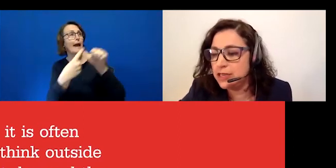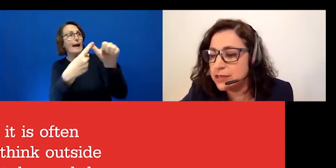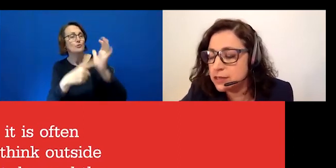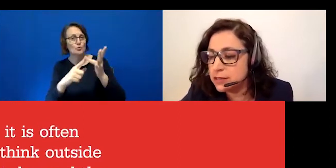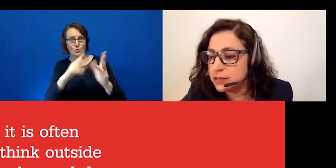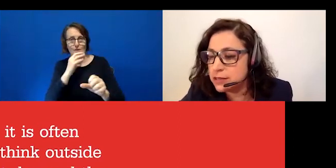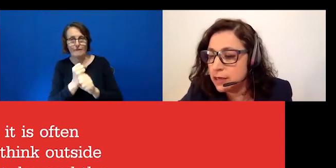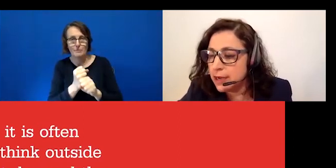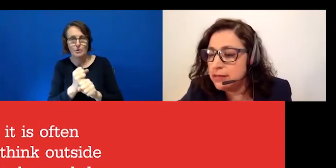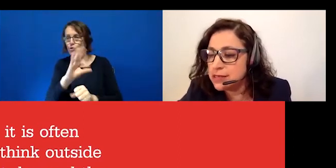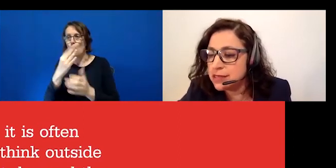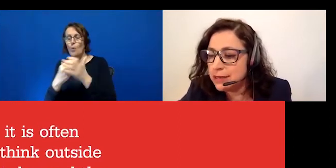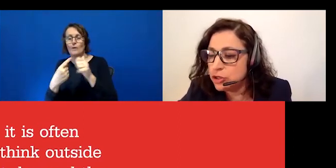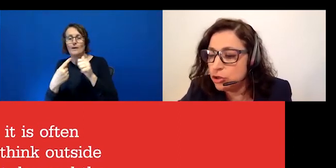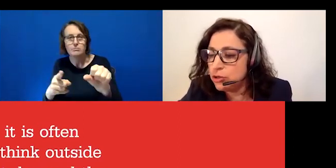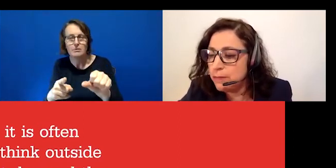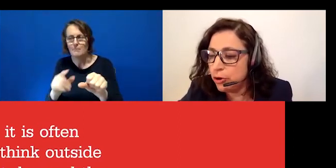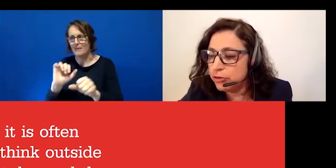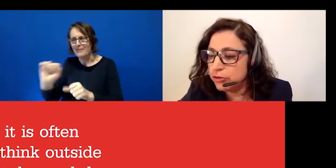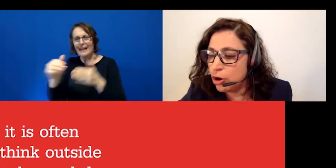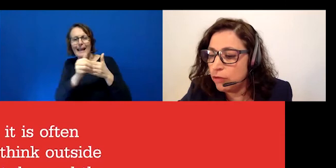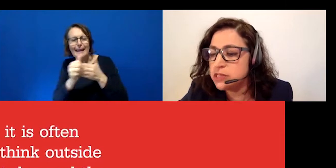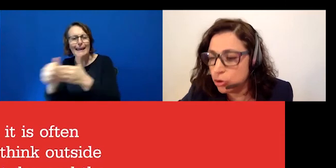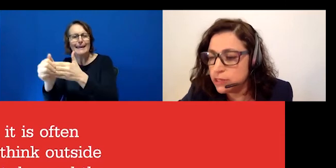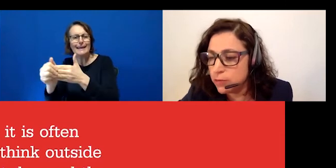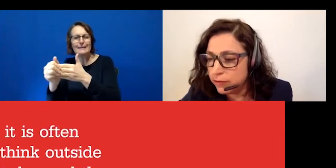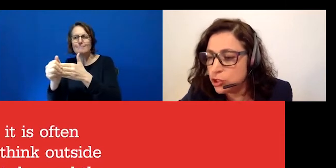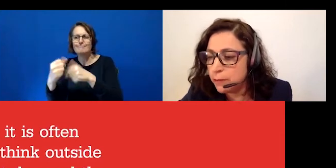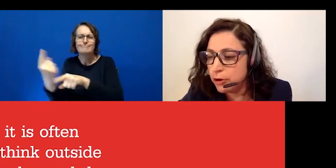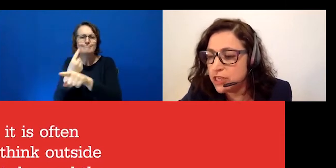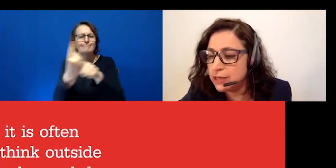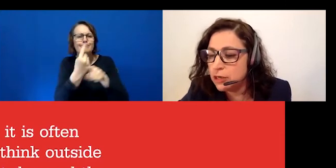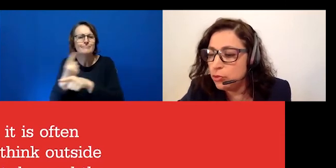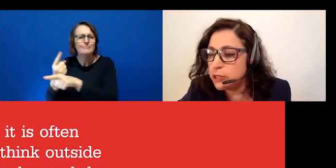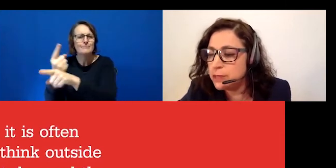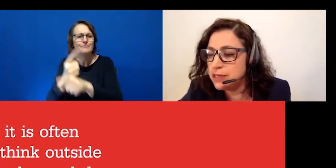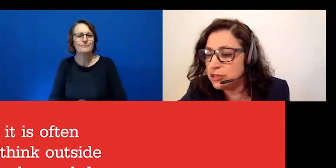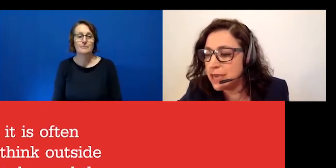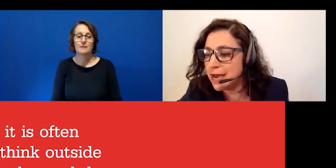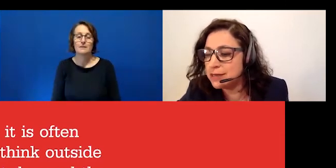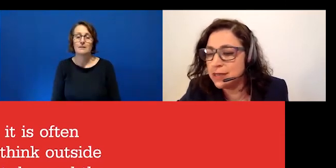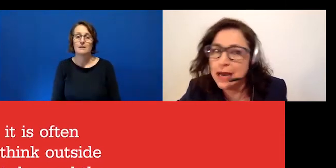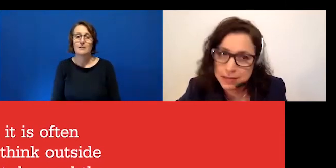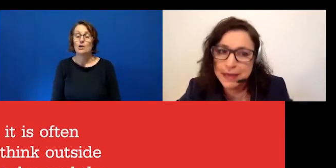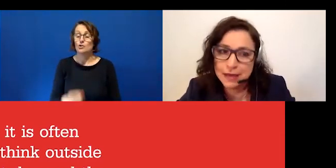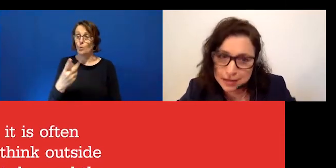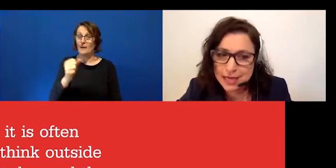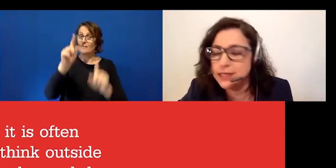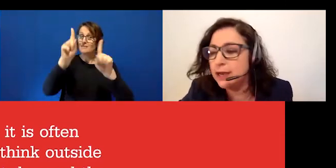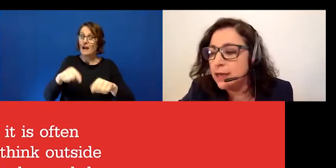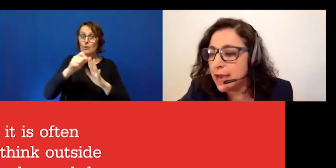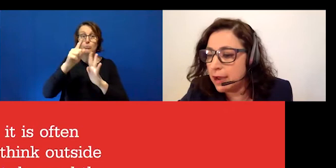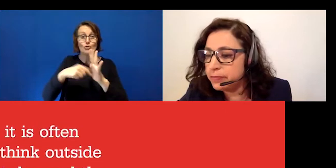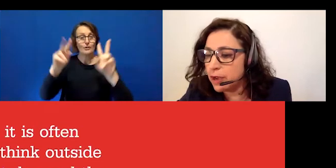to injustices. And this led to the birth of the Stories from the Future project, which positioned artists and arts making at its